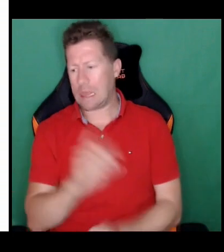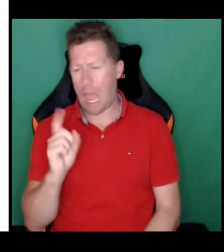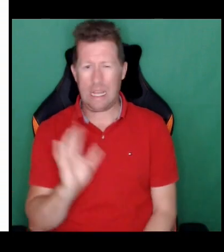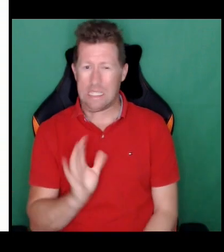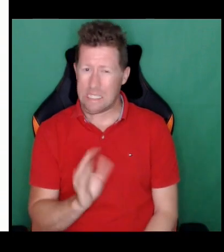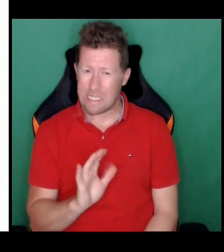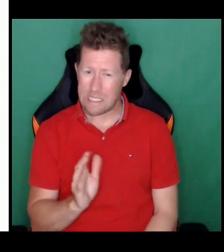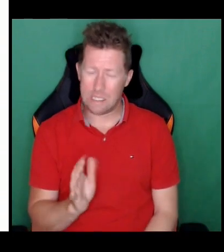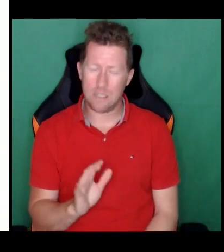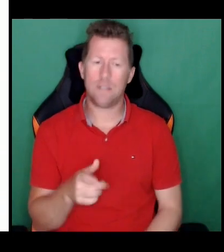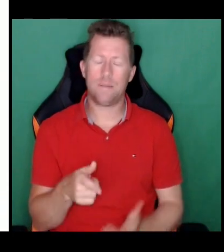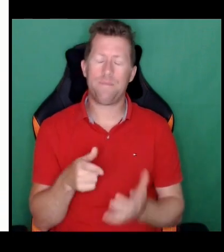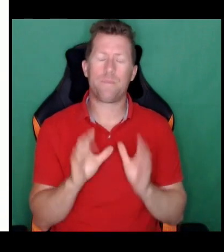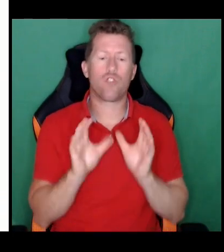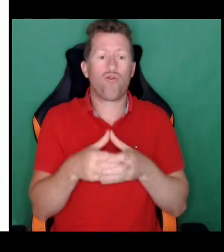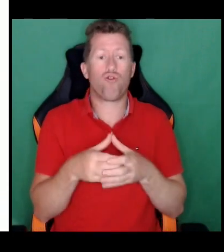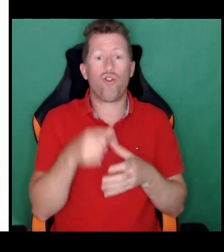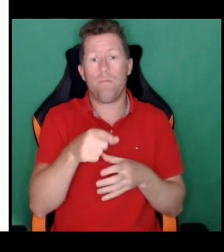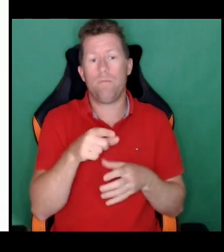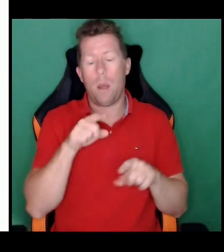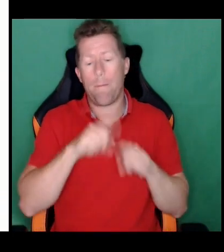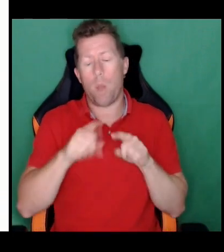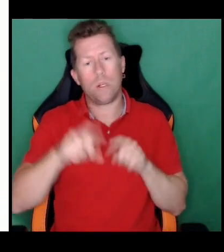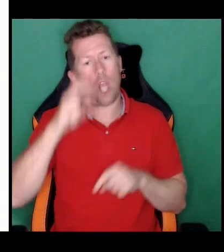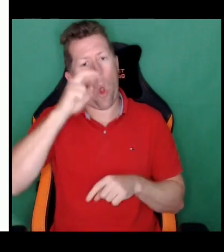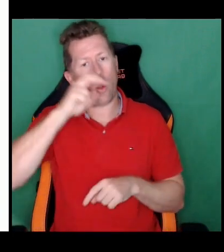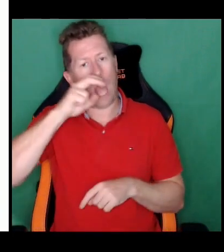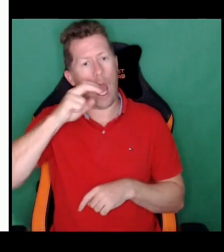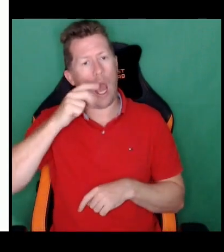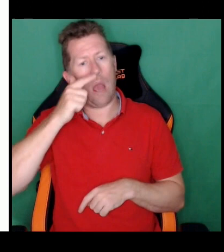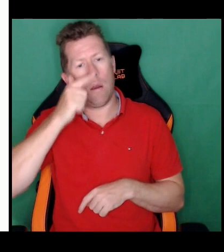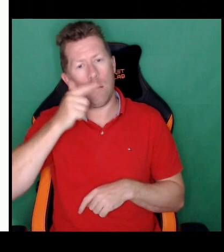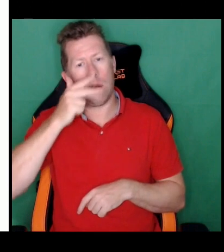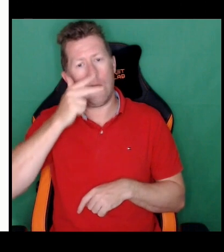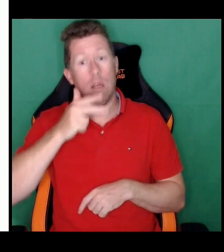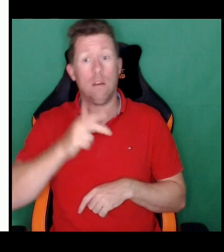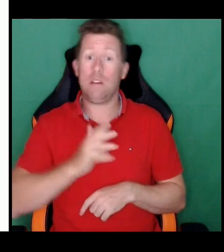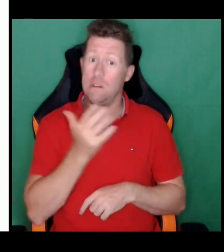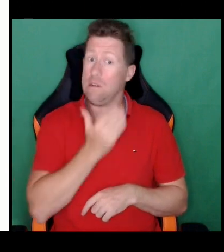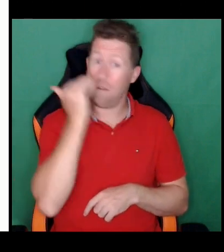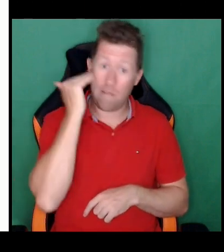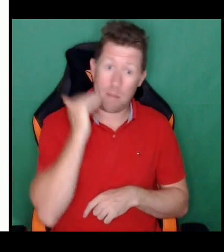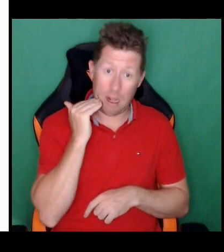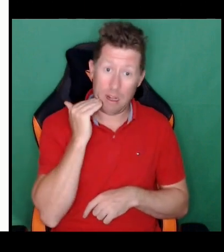This group skews demographically the oldest. It's skewing female, following the